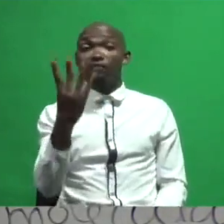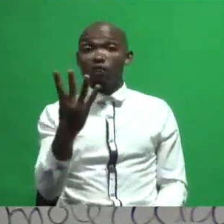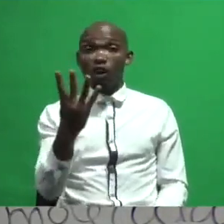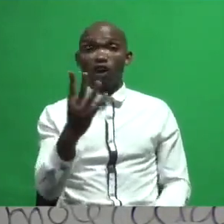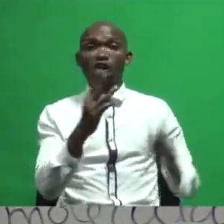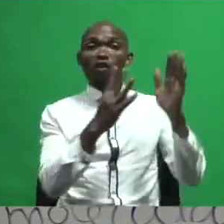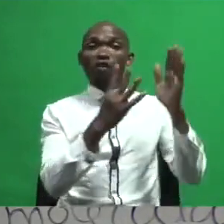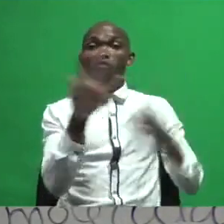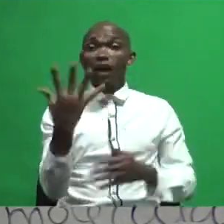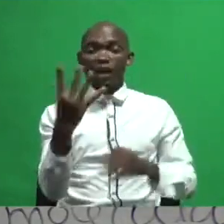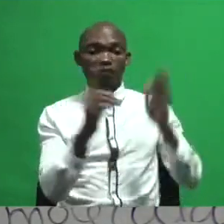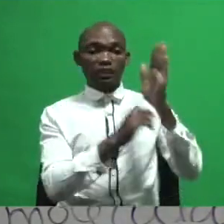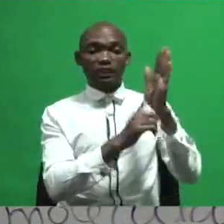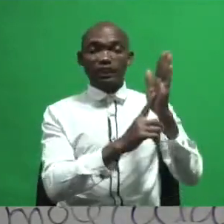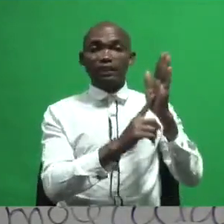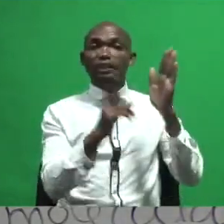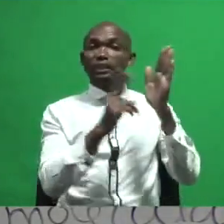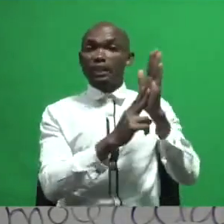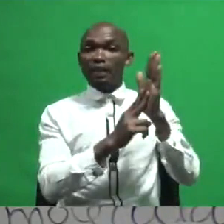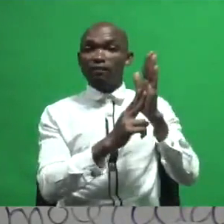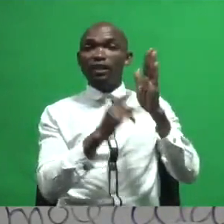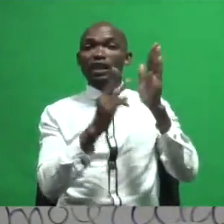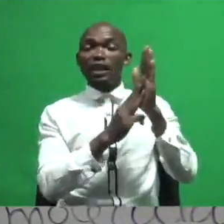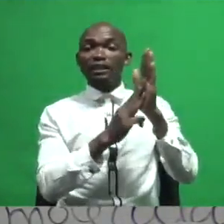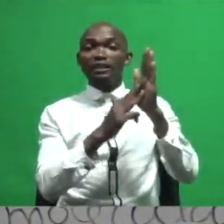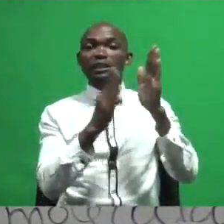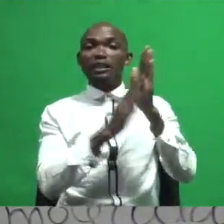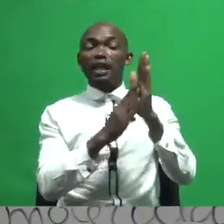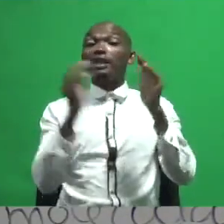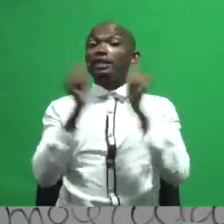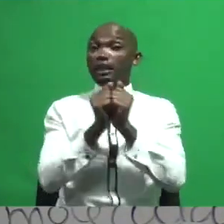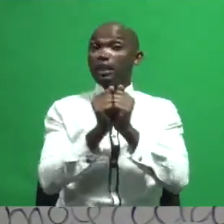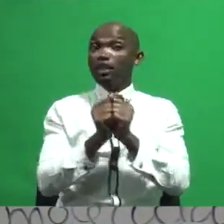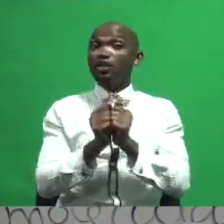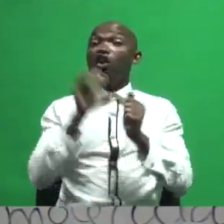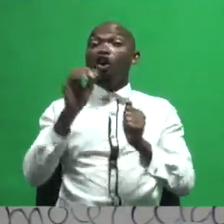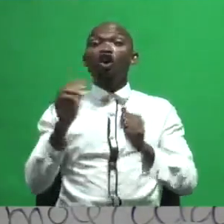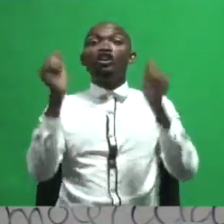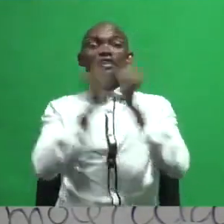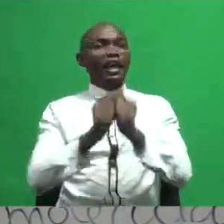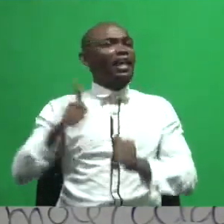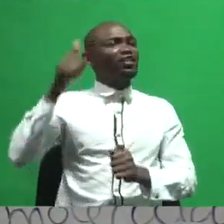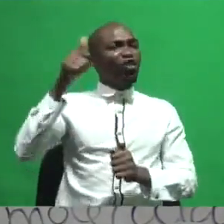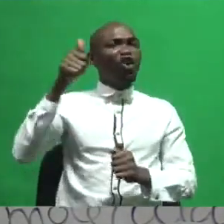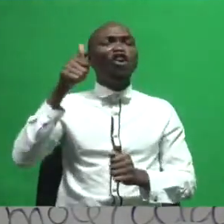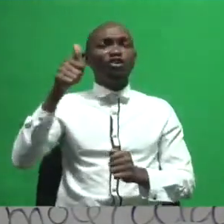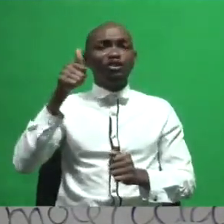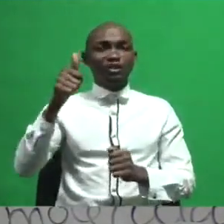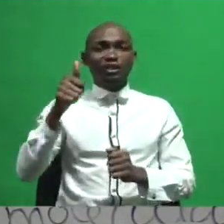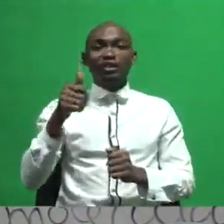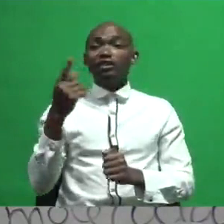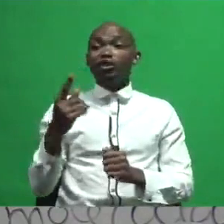2, 3, 4, 5, 6, 7, 8, 9, 10. 10 again, my